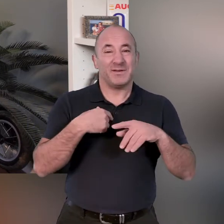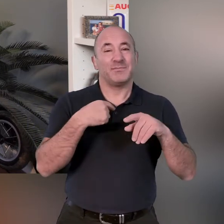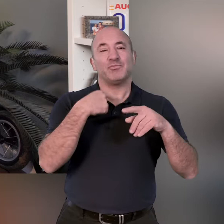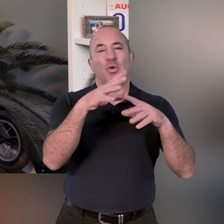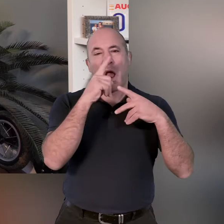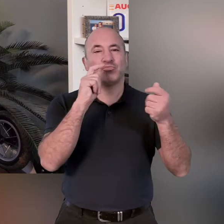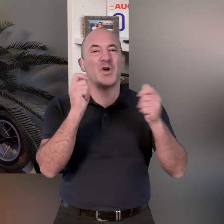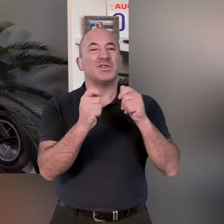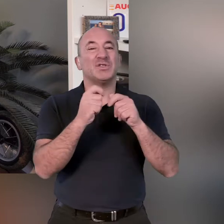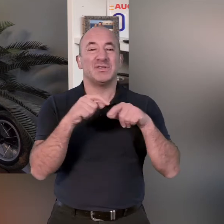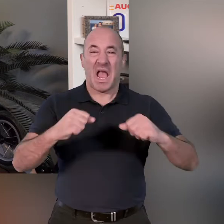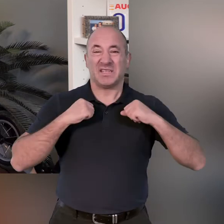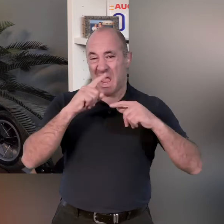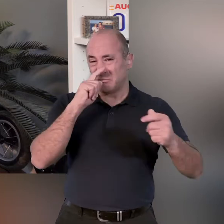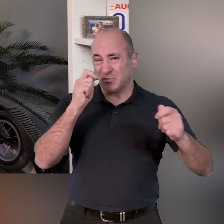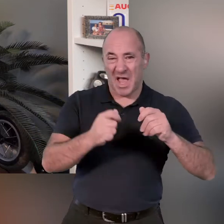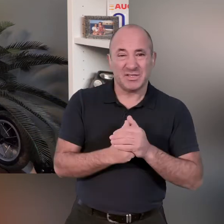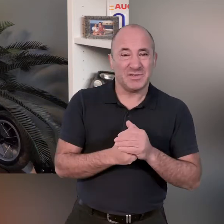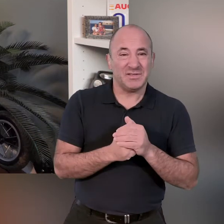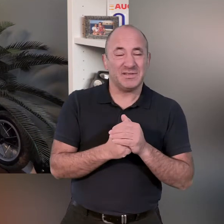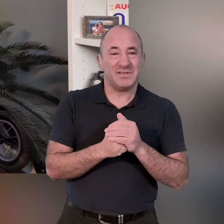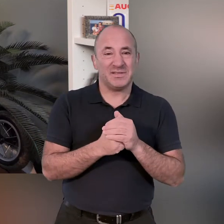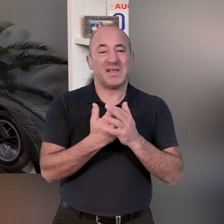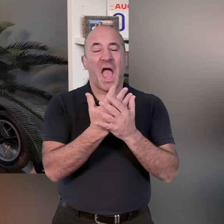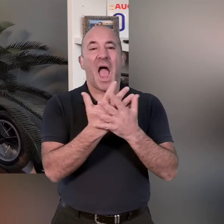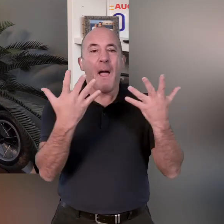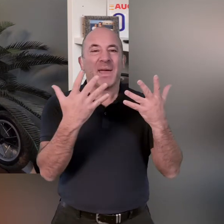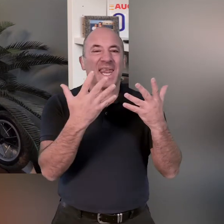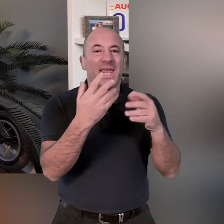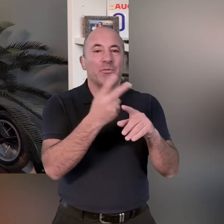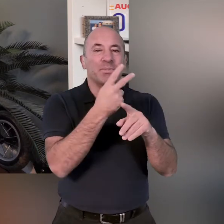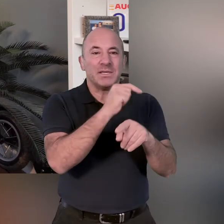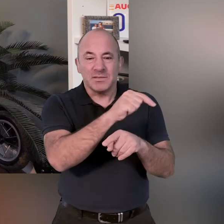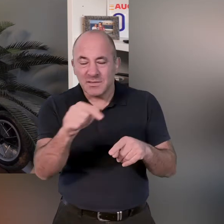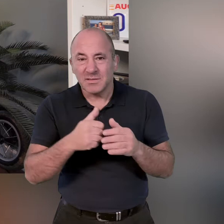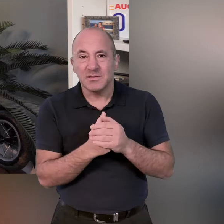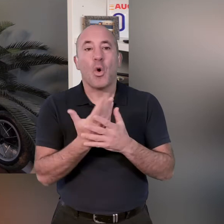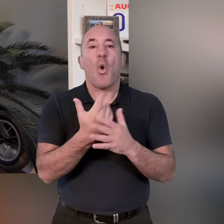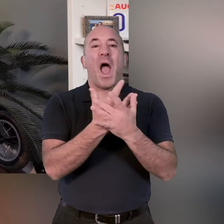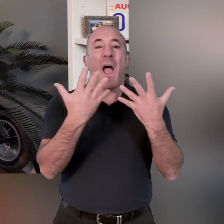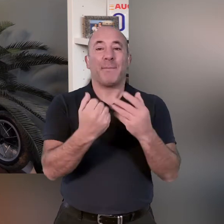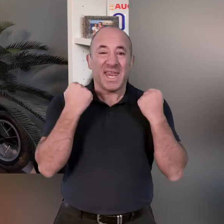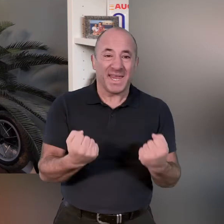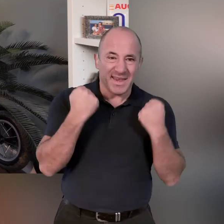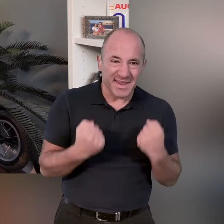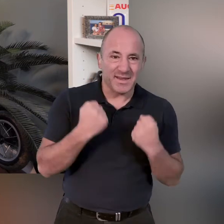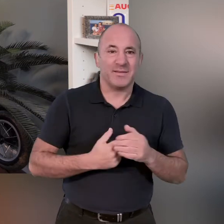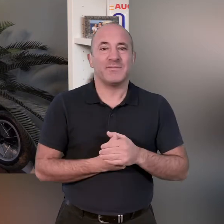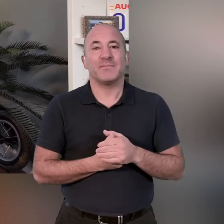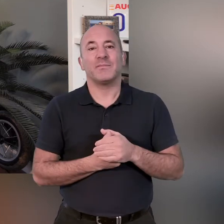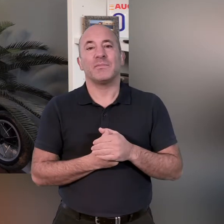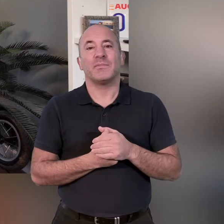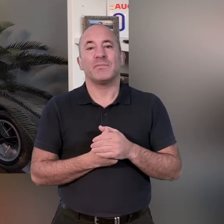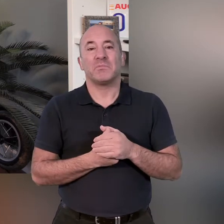things you can adjust is so you can adjust the exercises, like I said, you can adjust the sets, you can adjust the